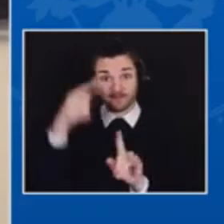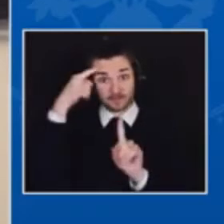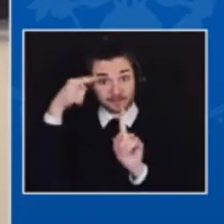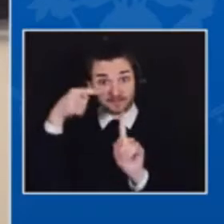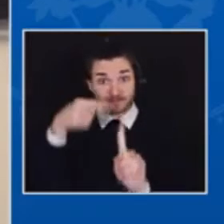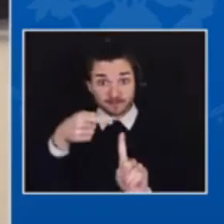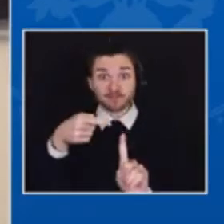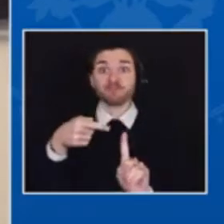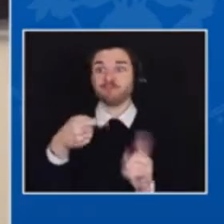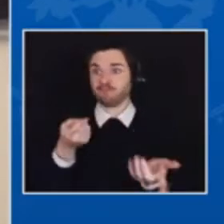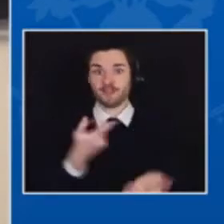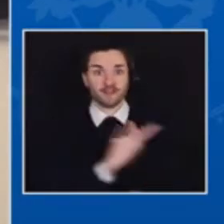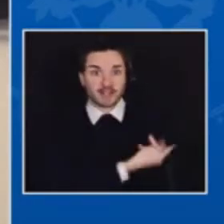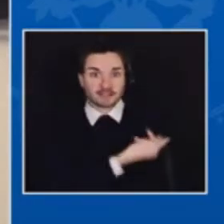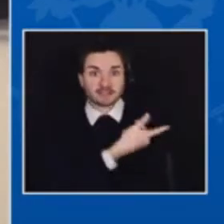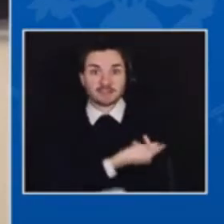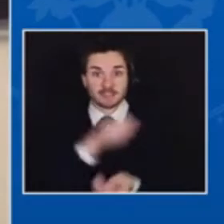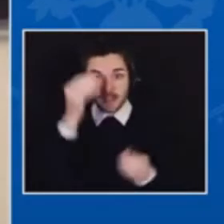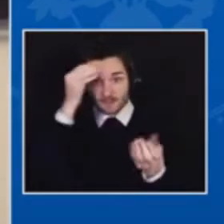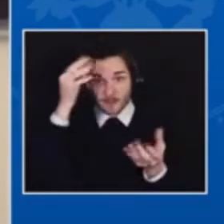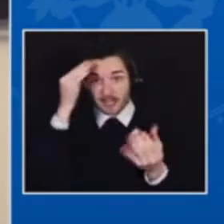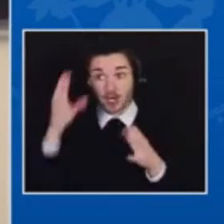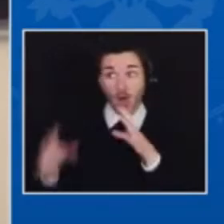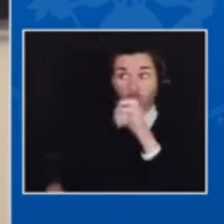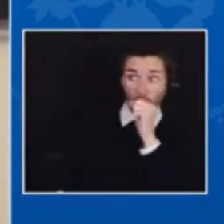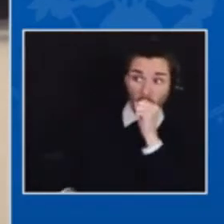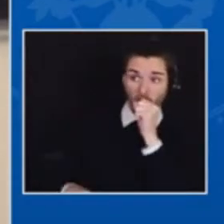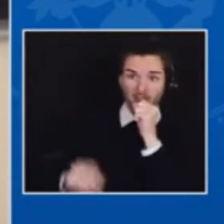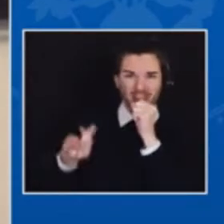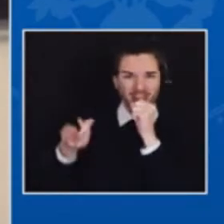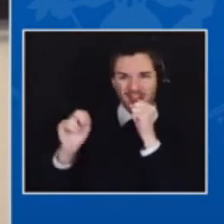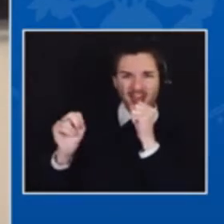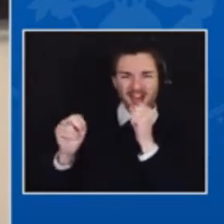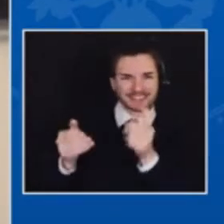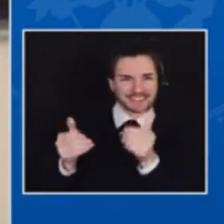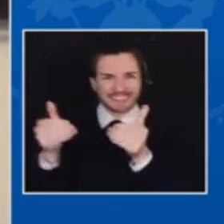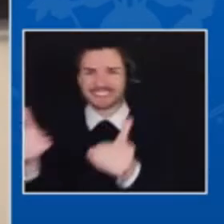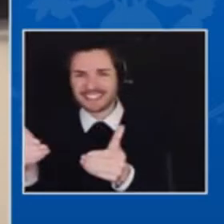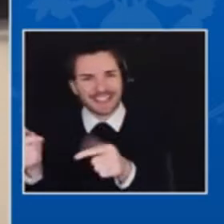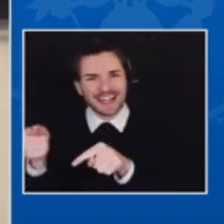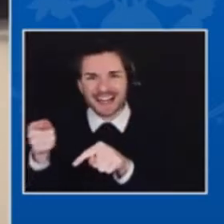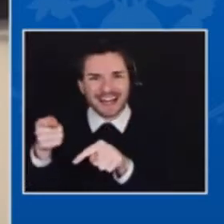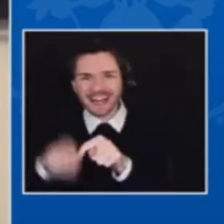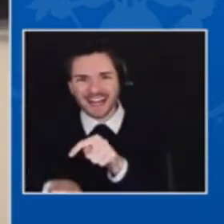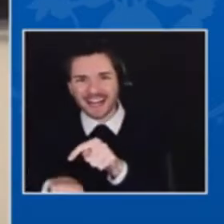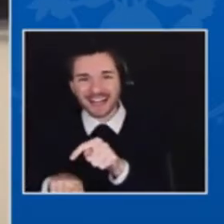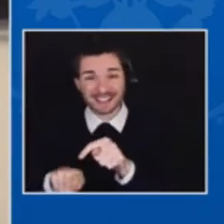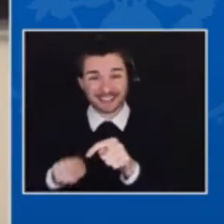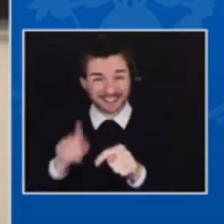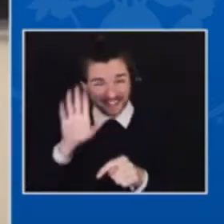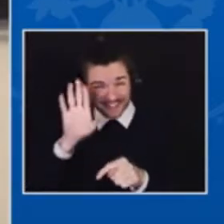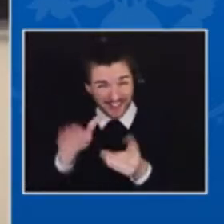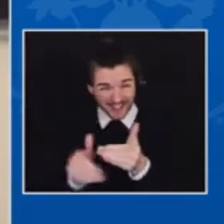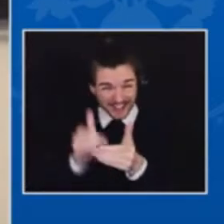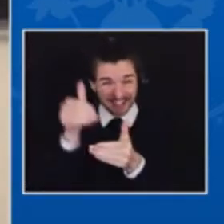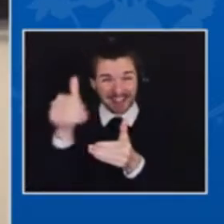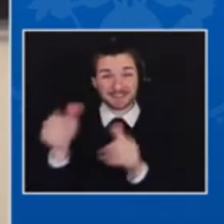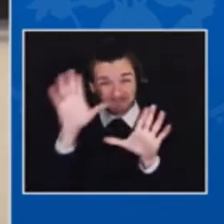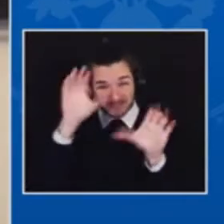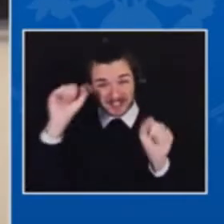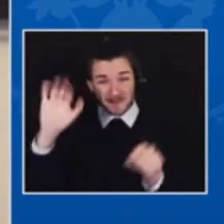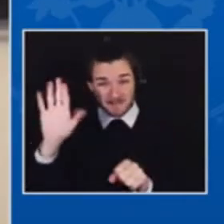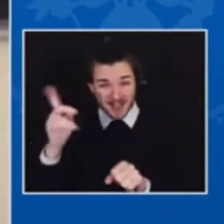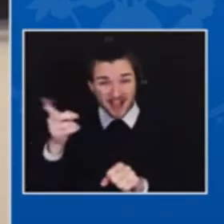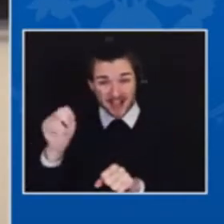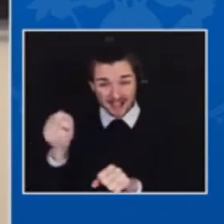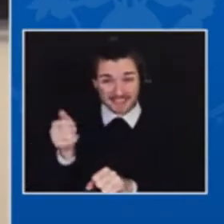delay that moving forward we're going the Biden Administration is going to be responsible for the distribution of the majority of 300 million